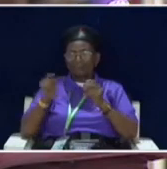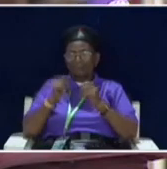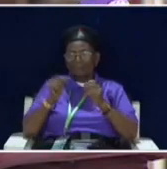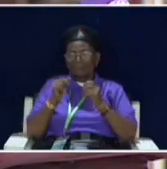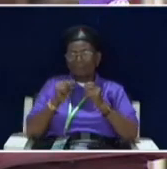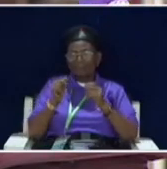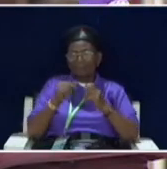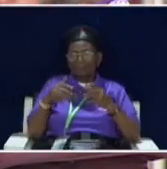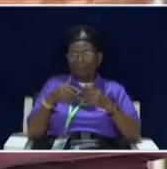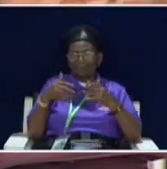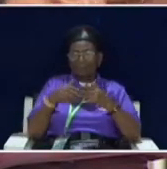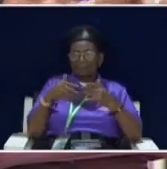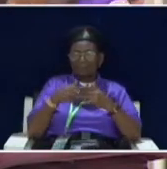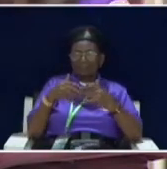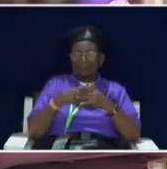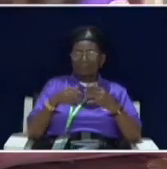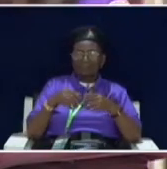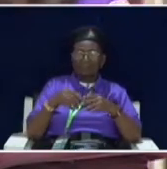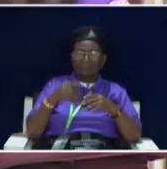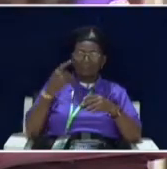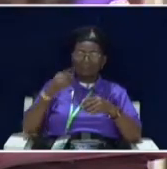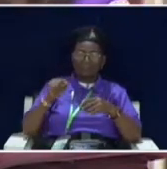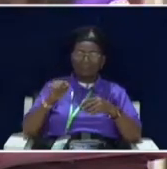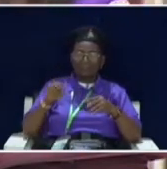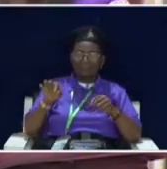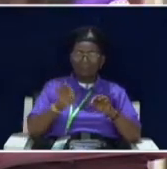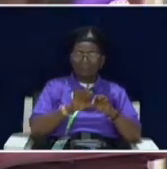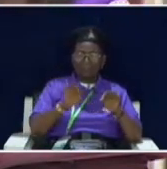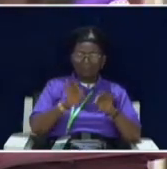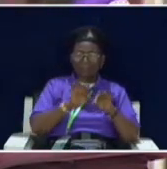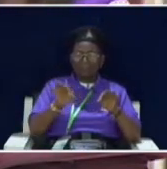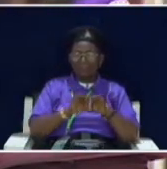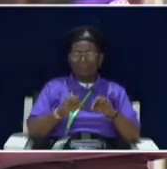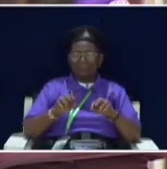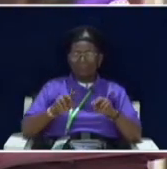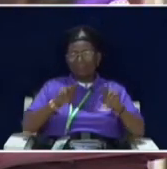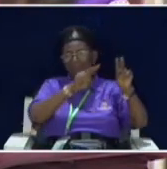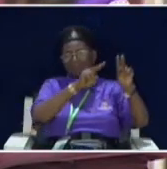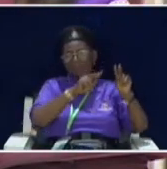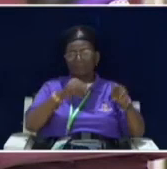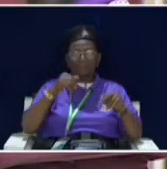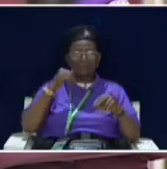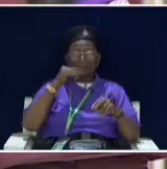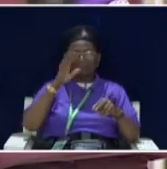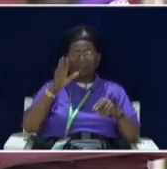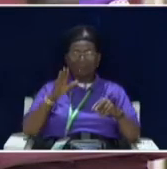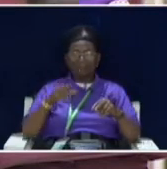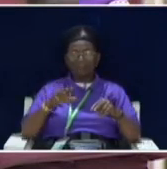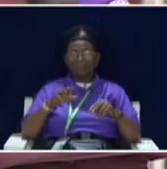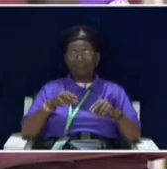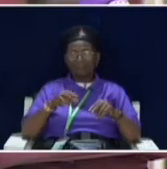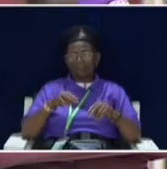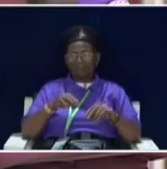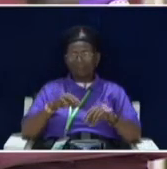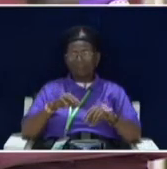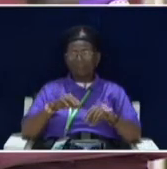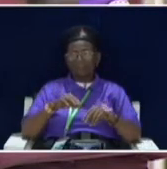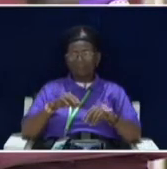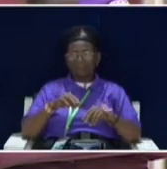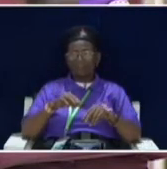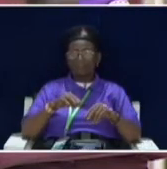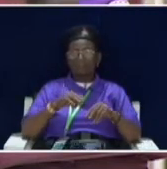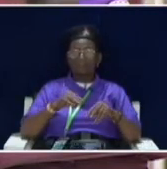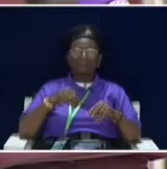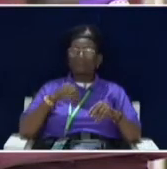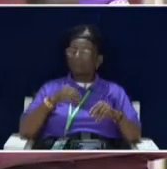She was an important looking woman. She said, I'm sorry, it's only God